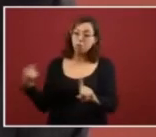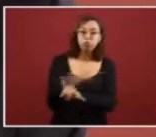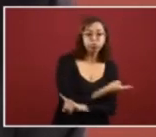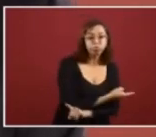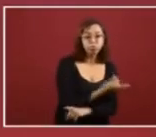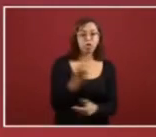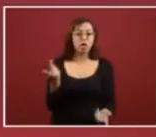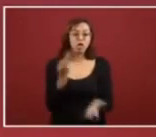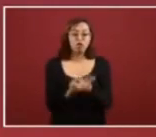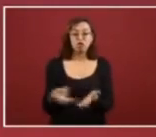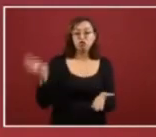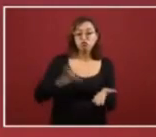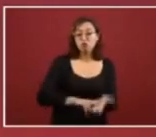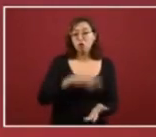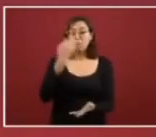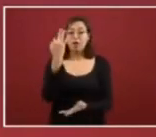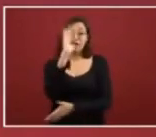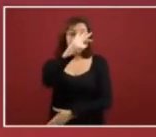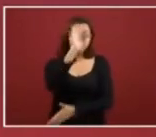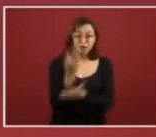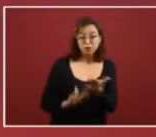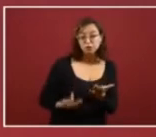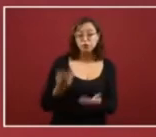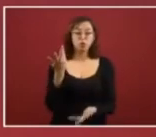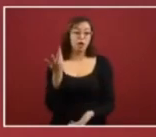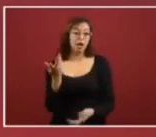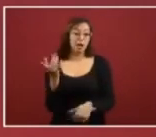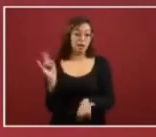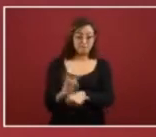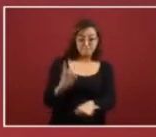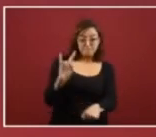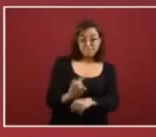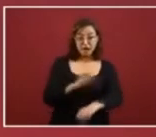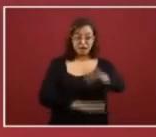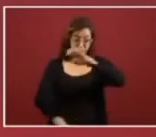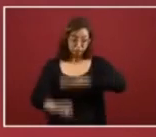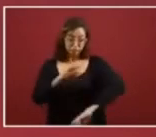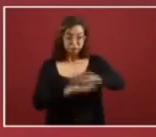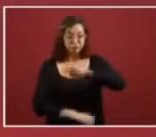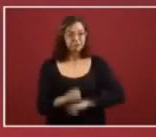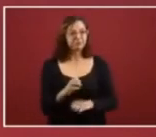doble facturación, a double receipts.